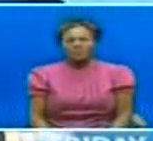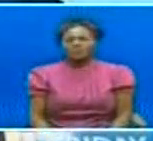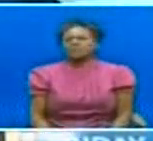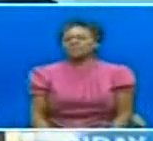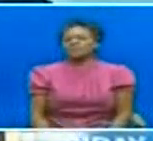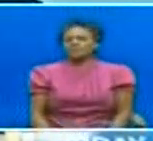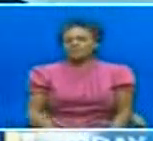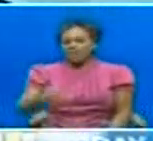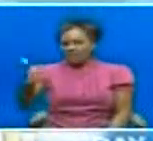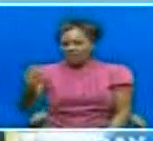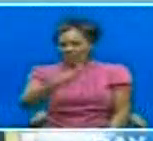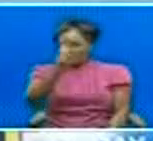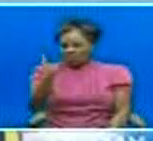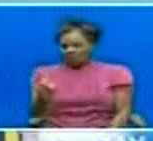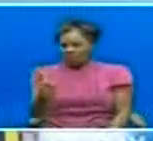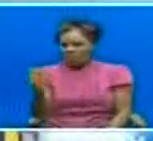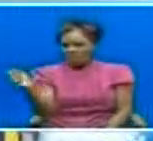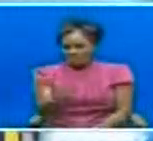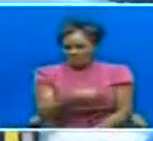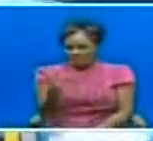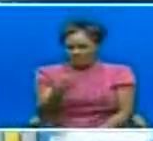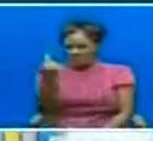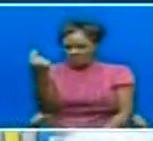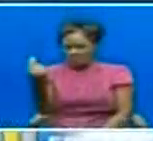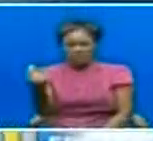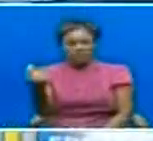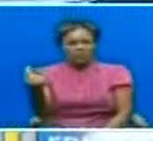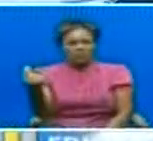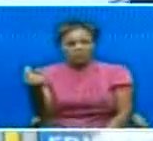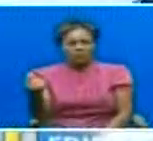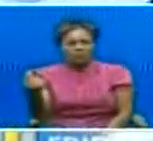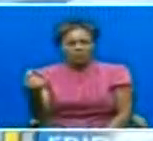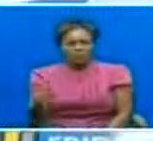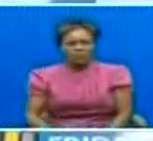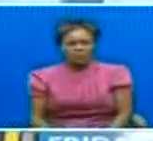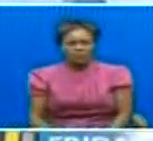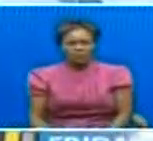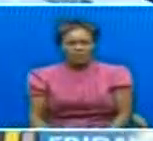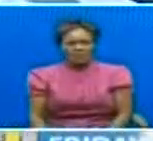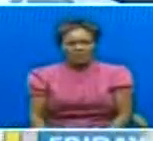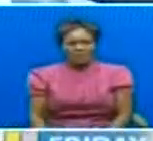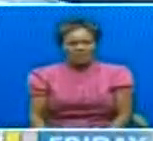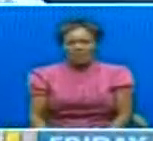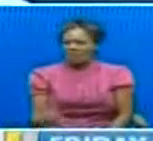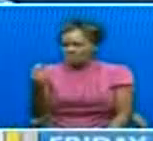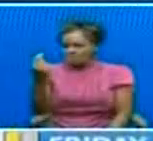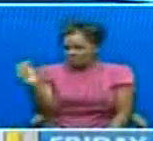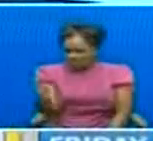then the other question is, a few months ago, have a sit there. Thank you. Let me grill you some more. A few months